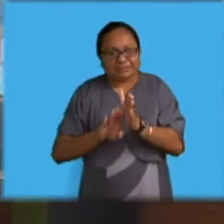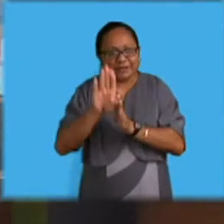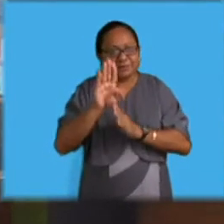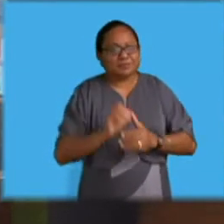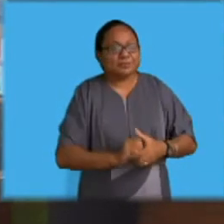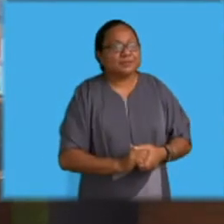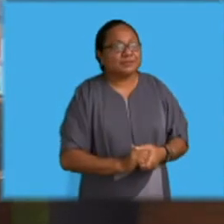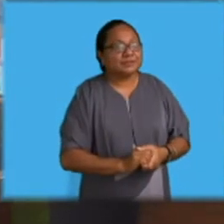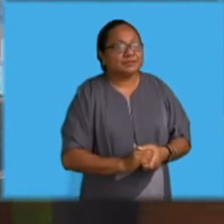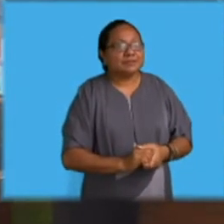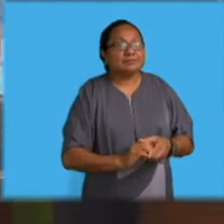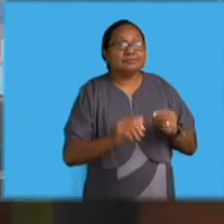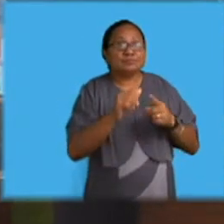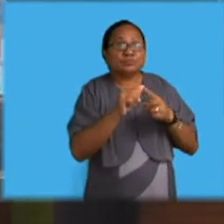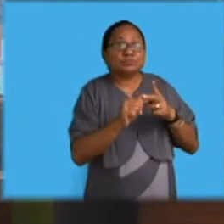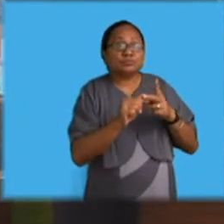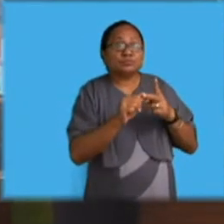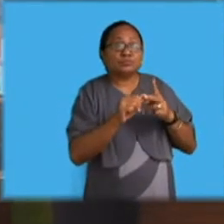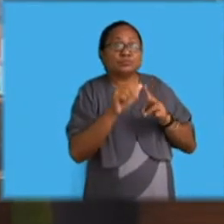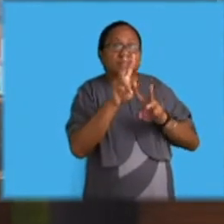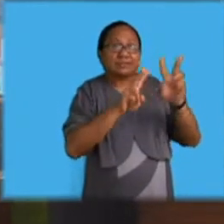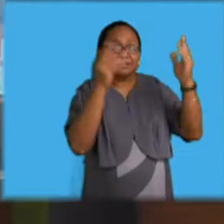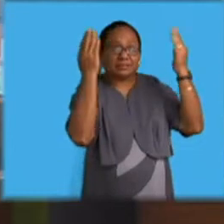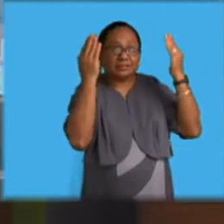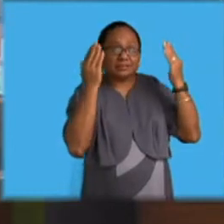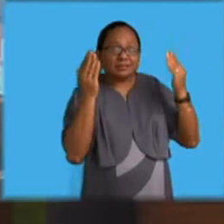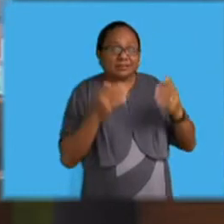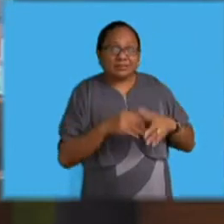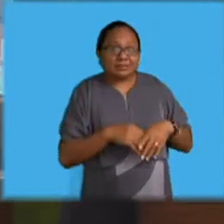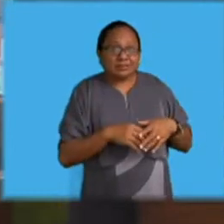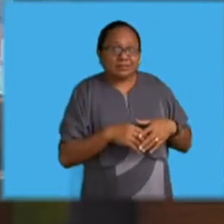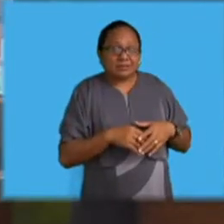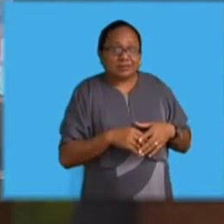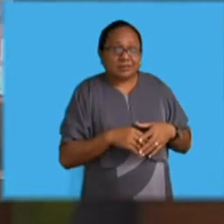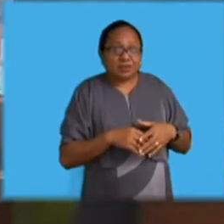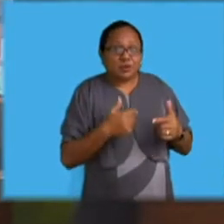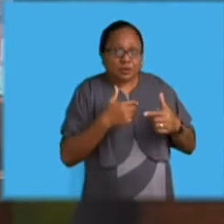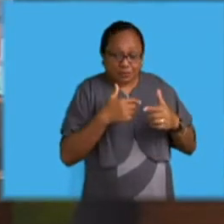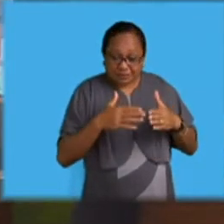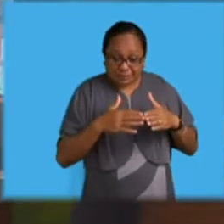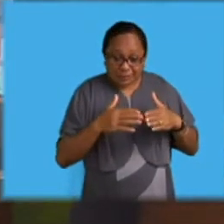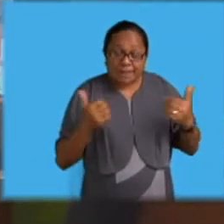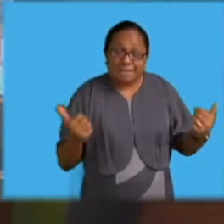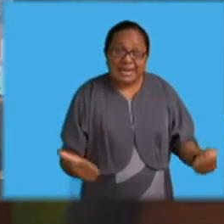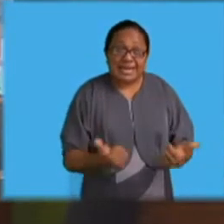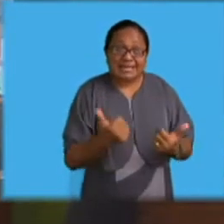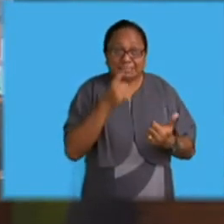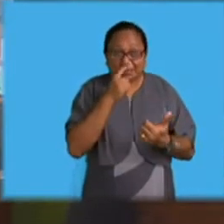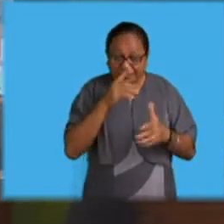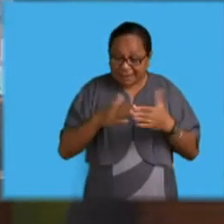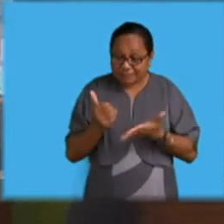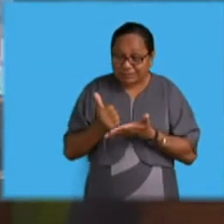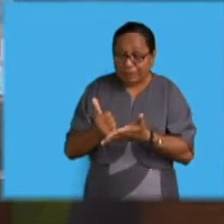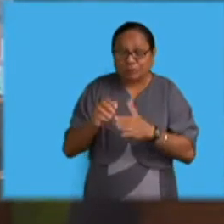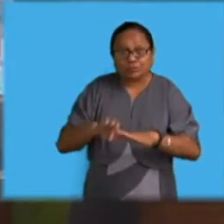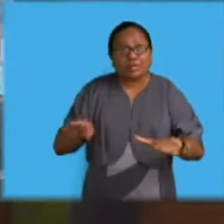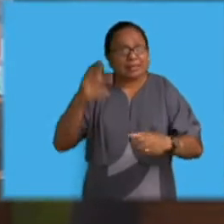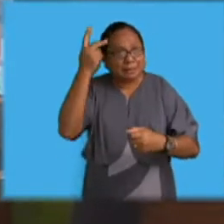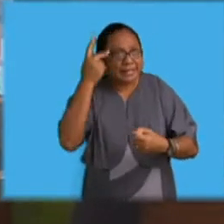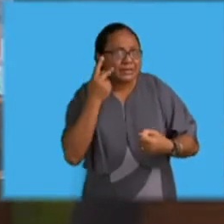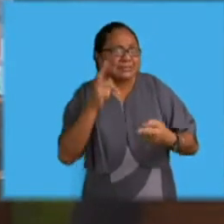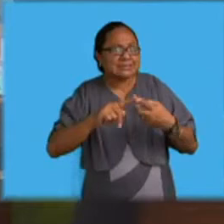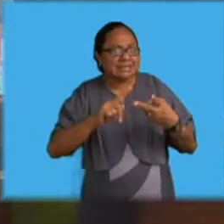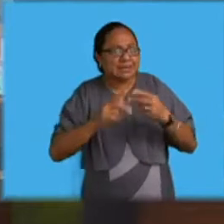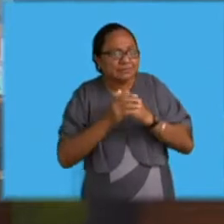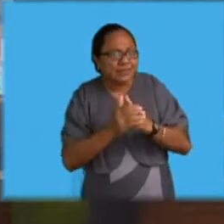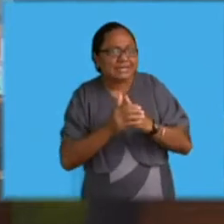And also, Honorable Deputy Speaker, you won't believe how we are mobilizing the people behind these children, their parents, friends,